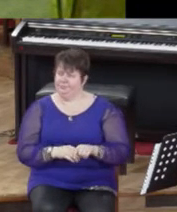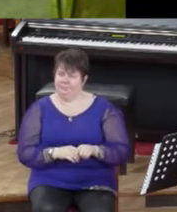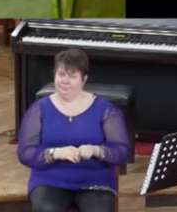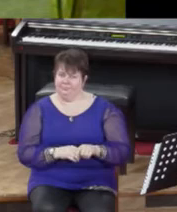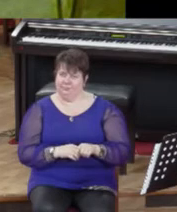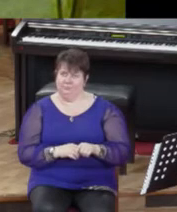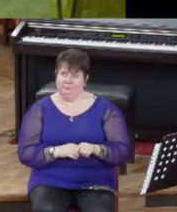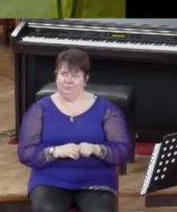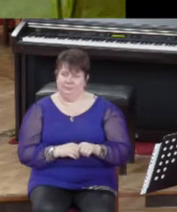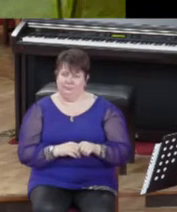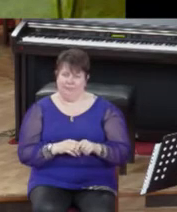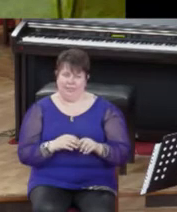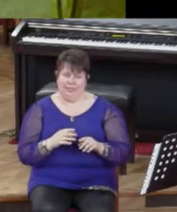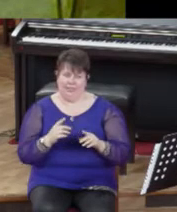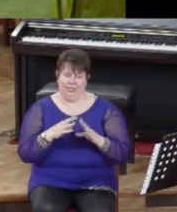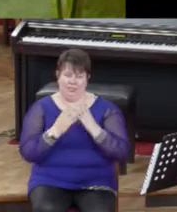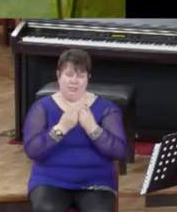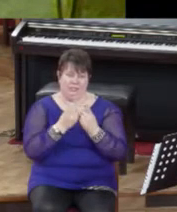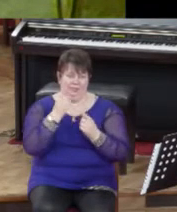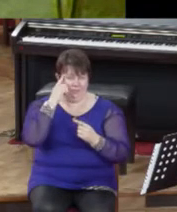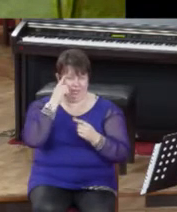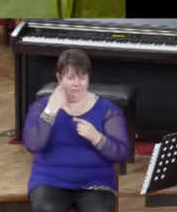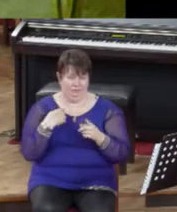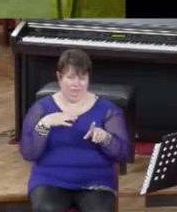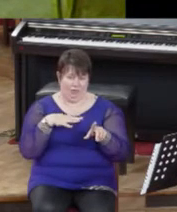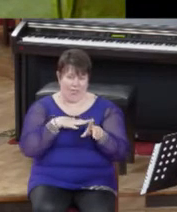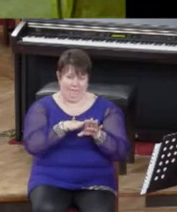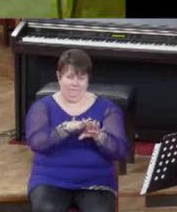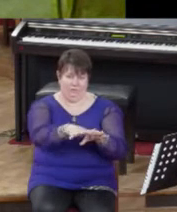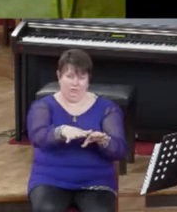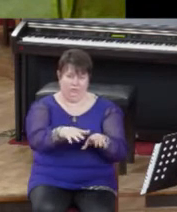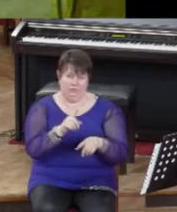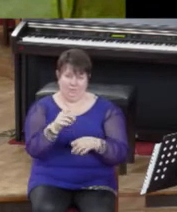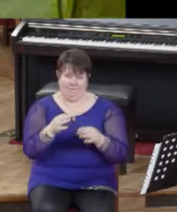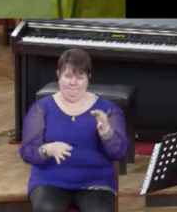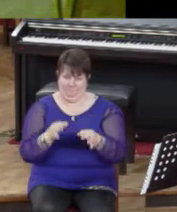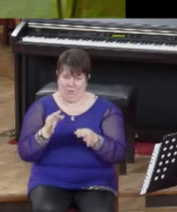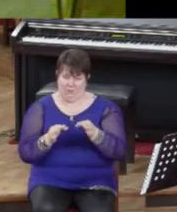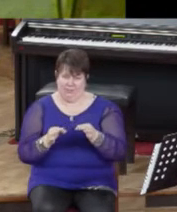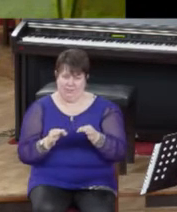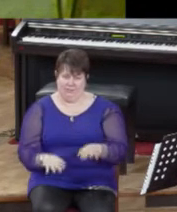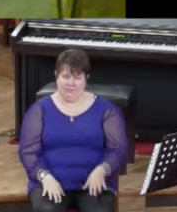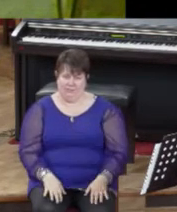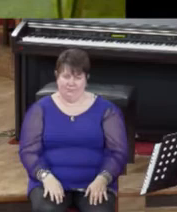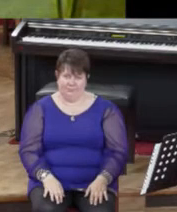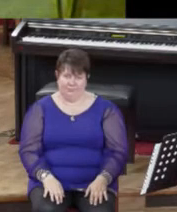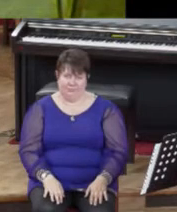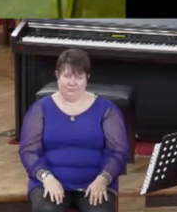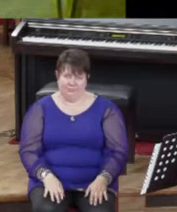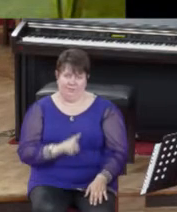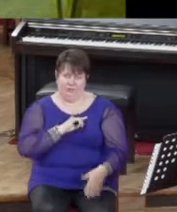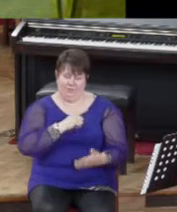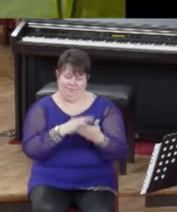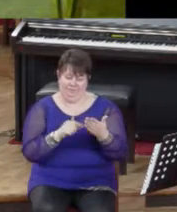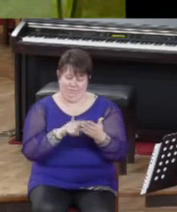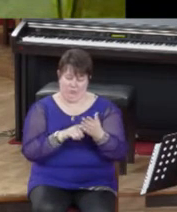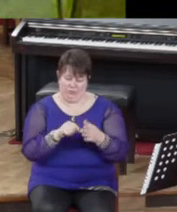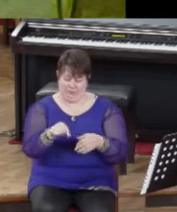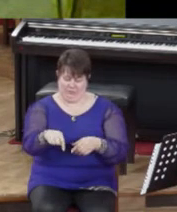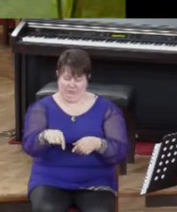Because some people might think I'm trying to influence their politics or their vote for the upcoming